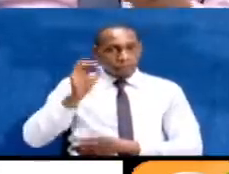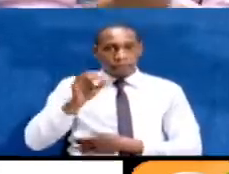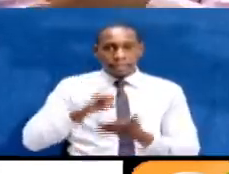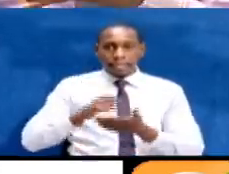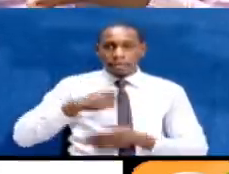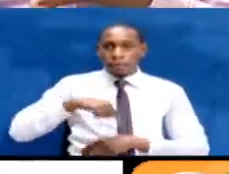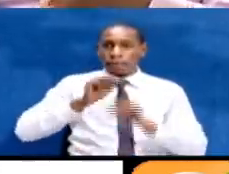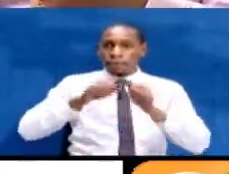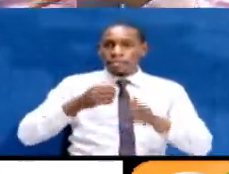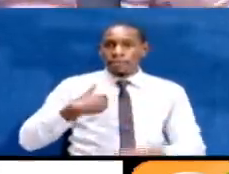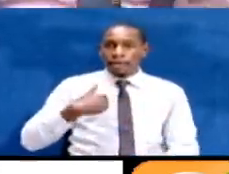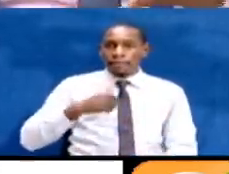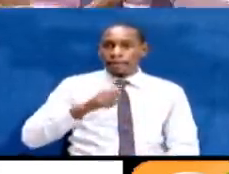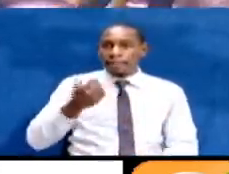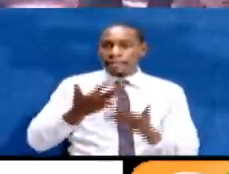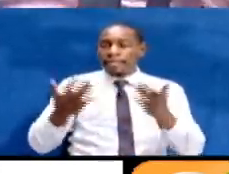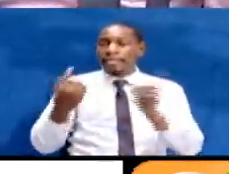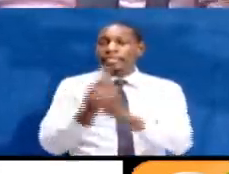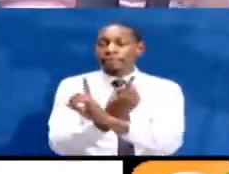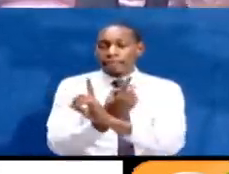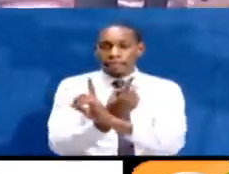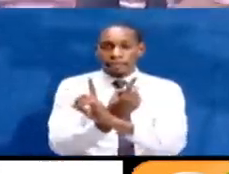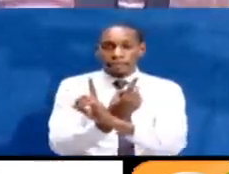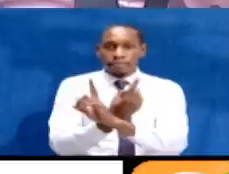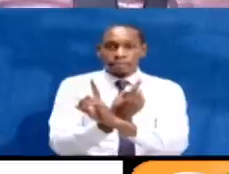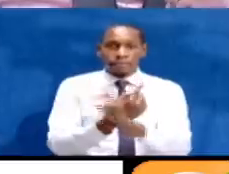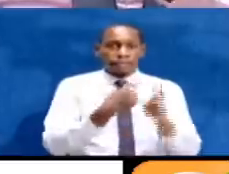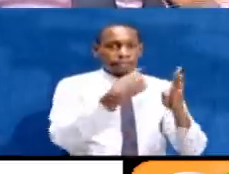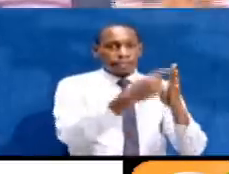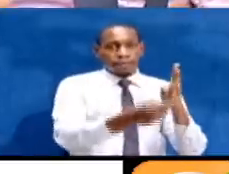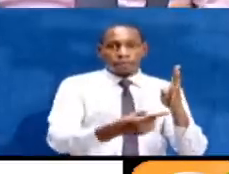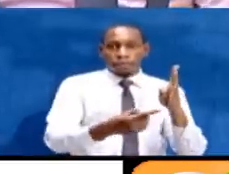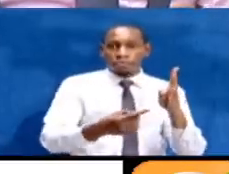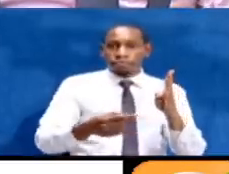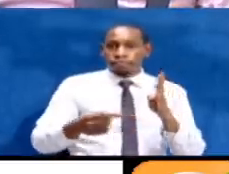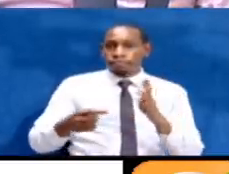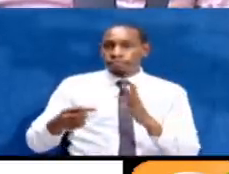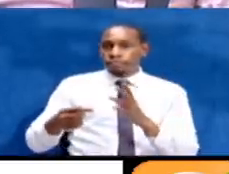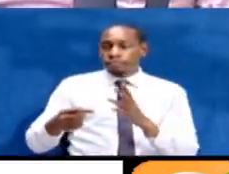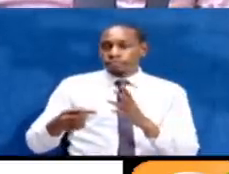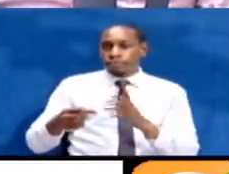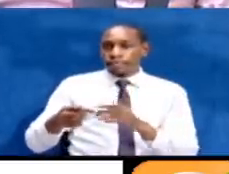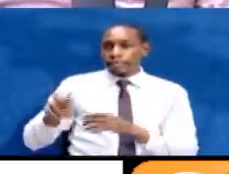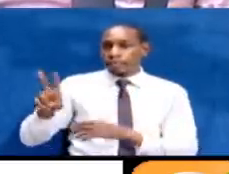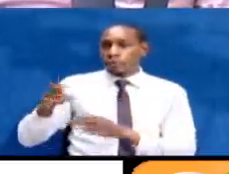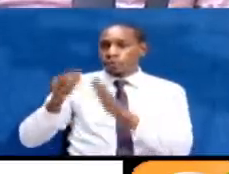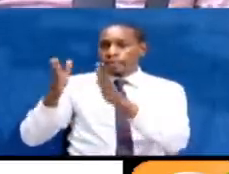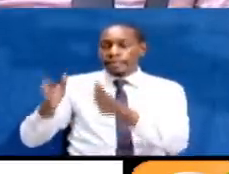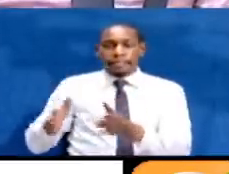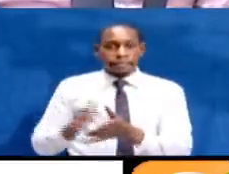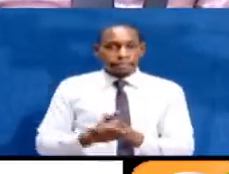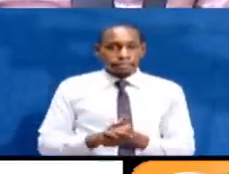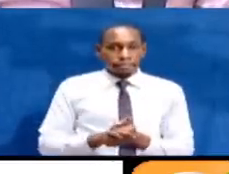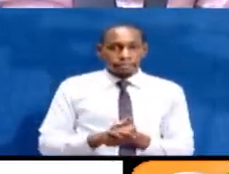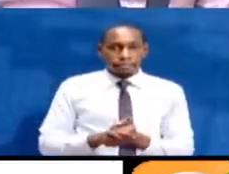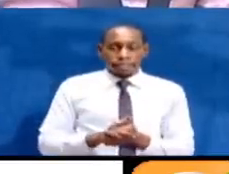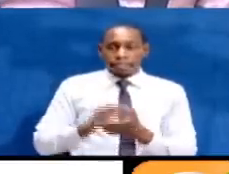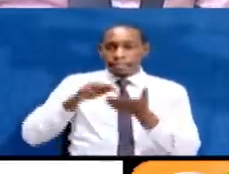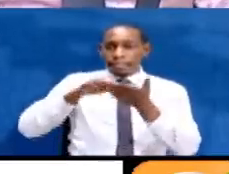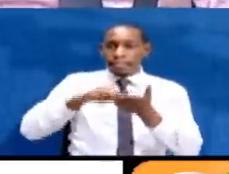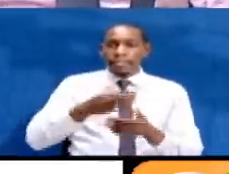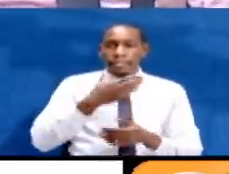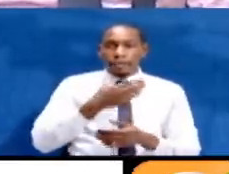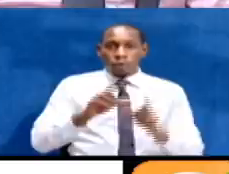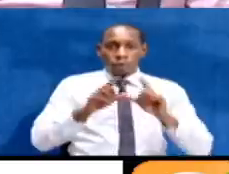that we can actually have something outside of these five or six gentlemen, and I stress